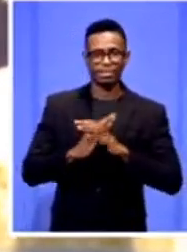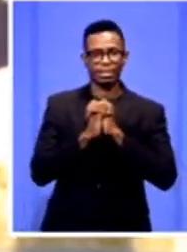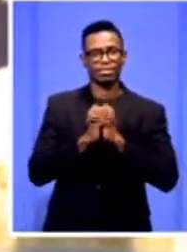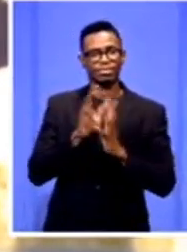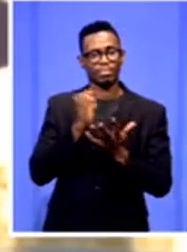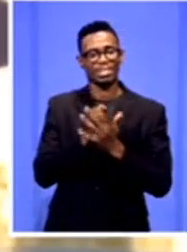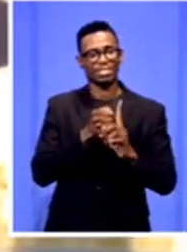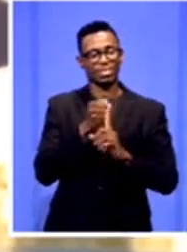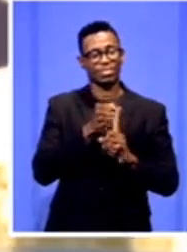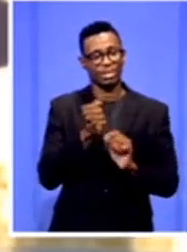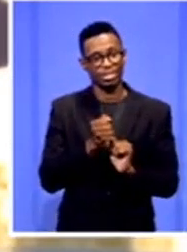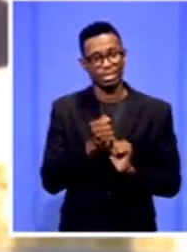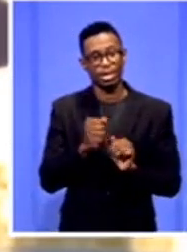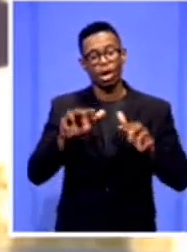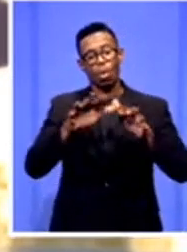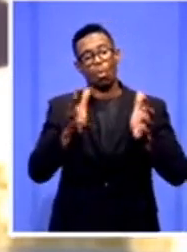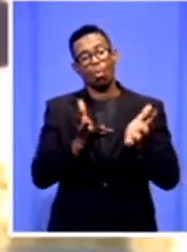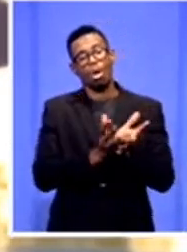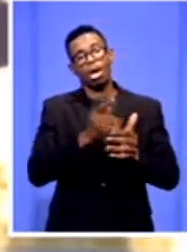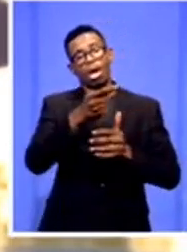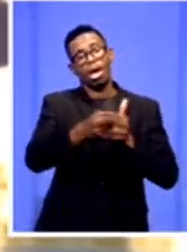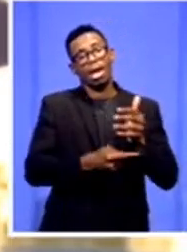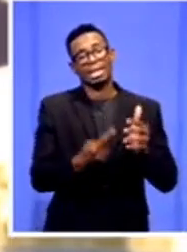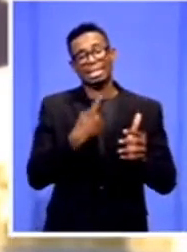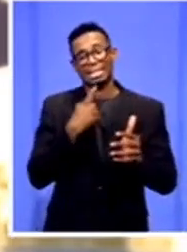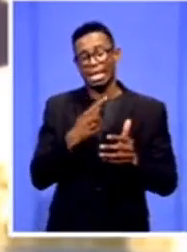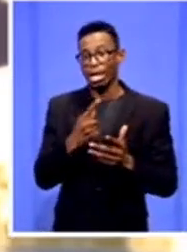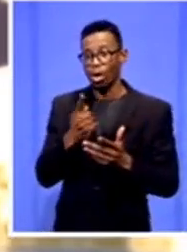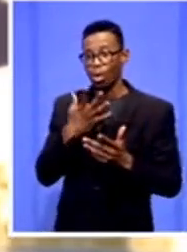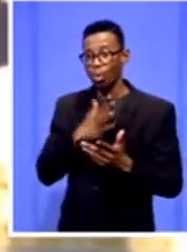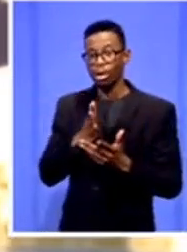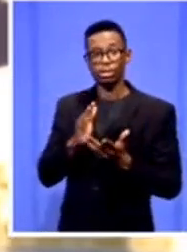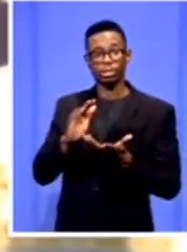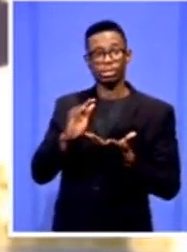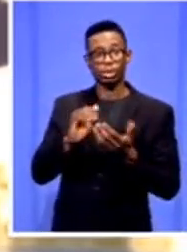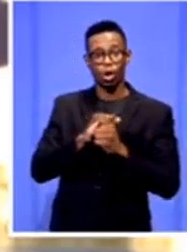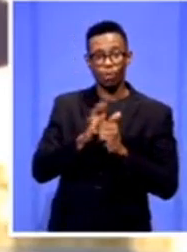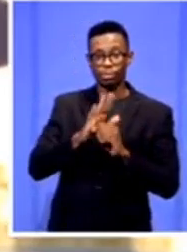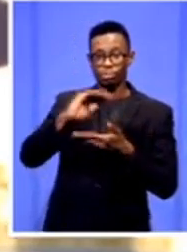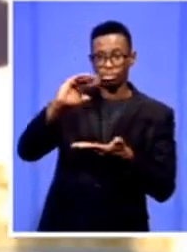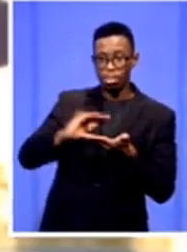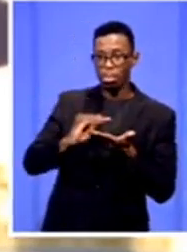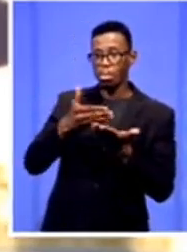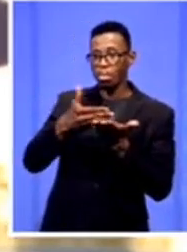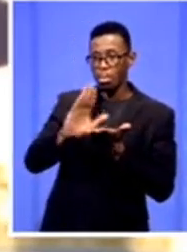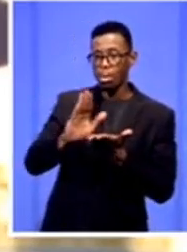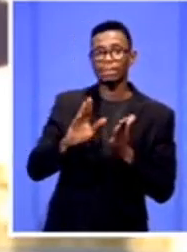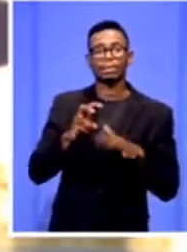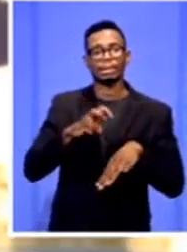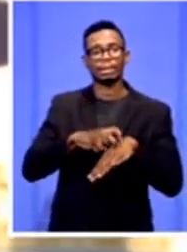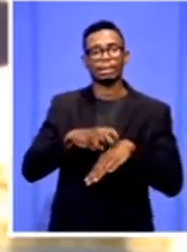best weapon and pathway to recover. I want to thank all those who